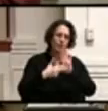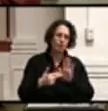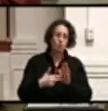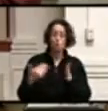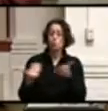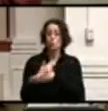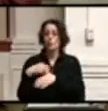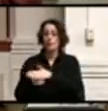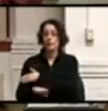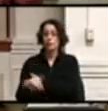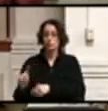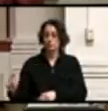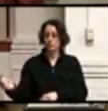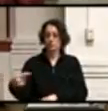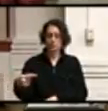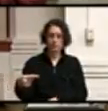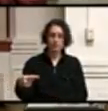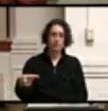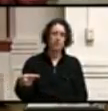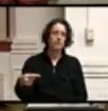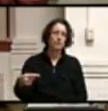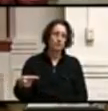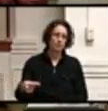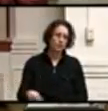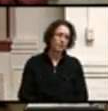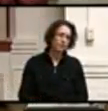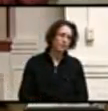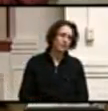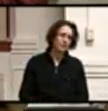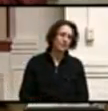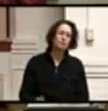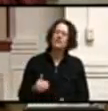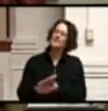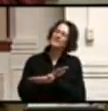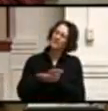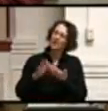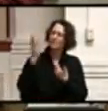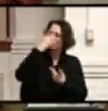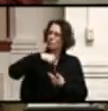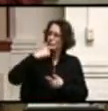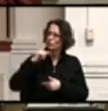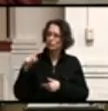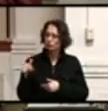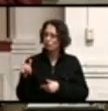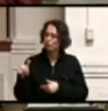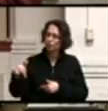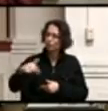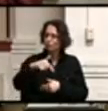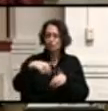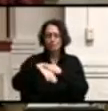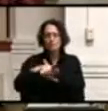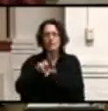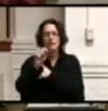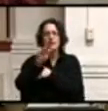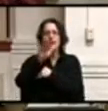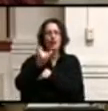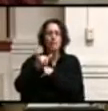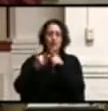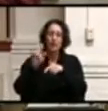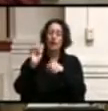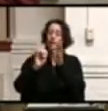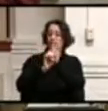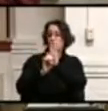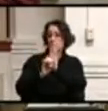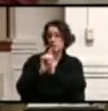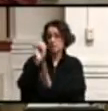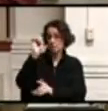entrance. And you can see on the site plan there's a nice walk coming up to the new entrance with a lobby, elevator and stair to get